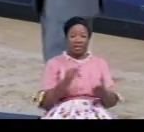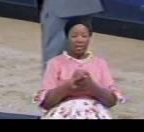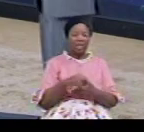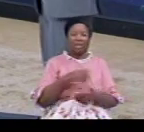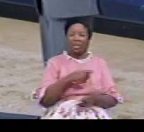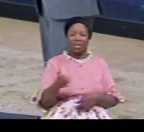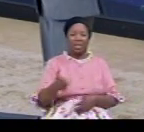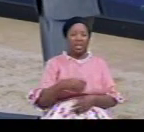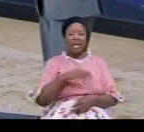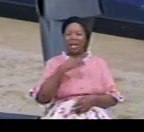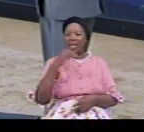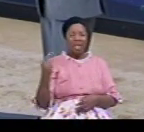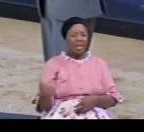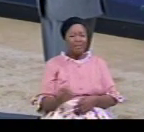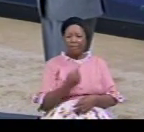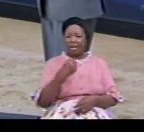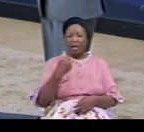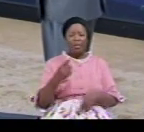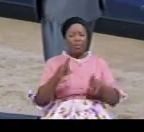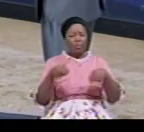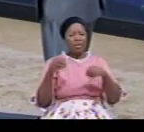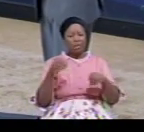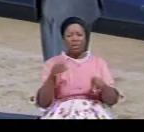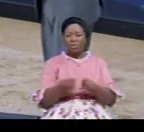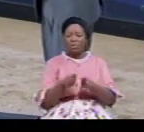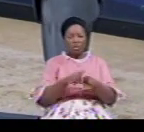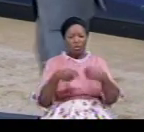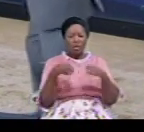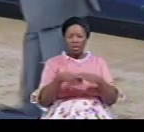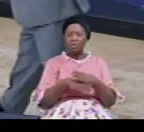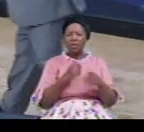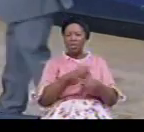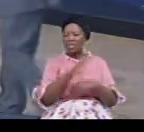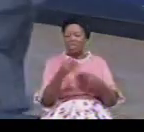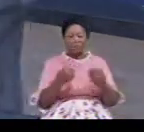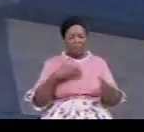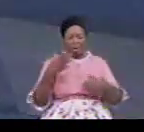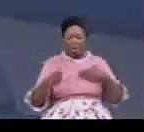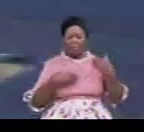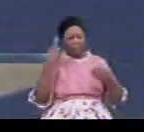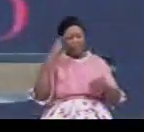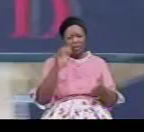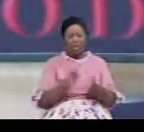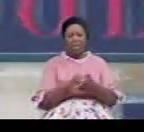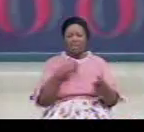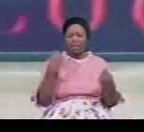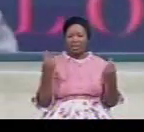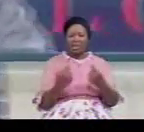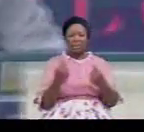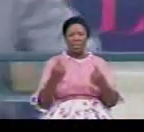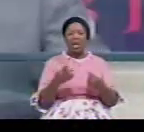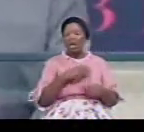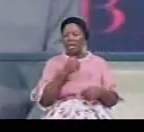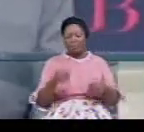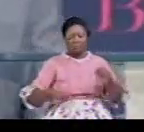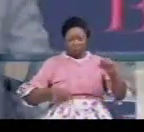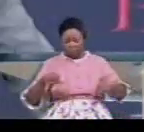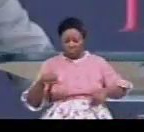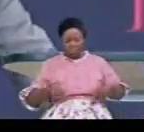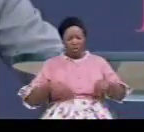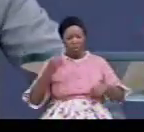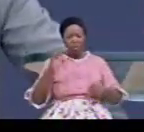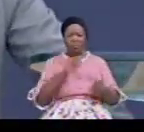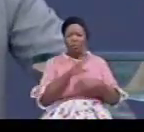committed in their lives, and they don't take joy, they don't brag about all the evil things and the